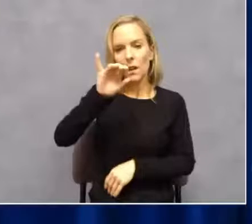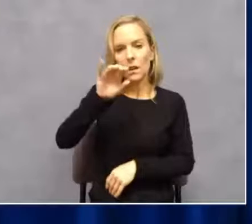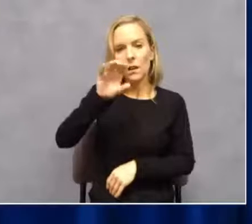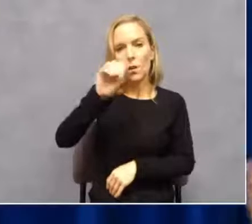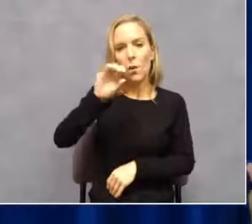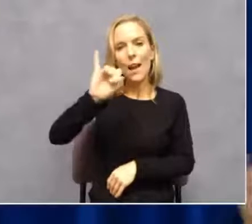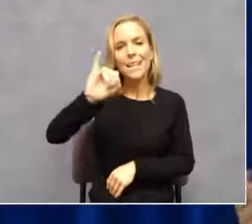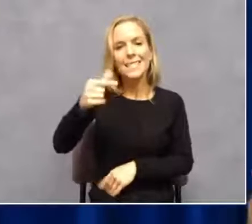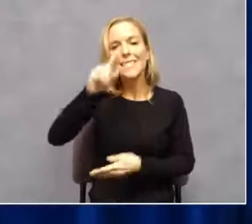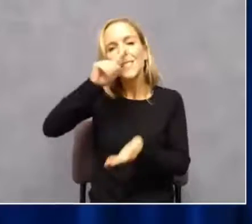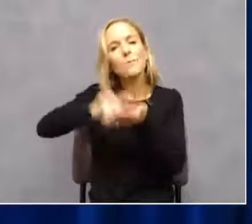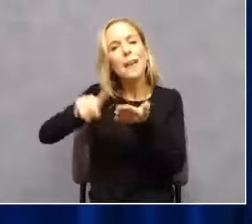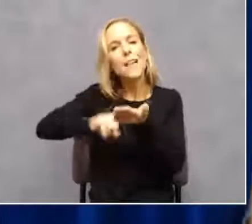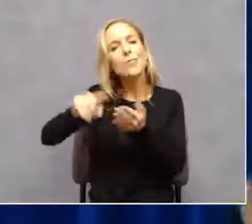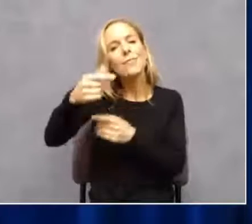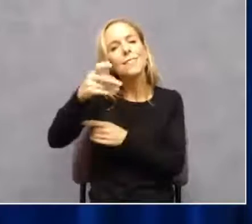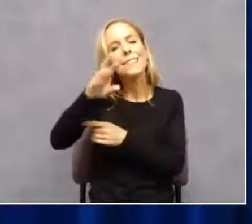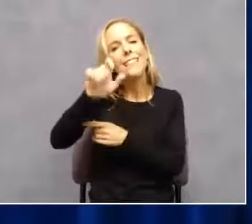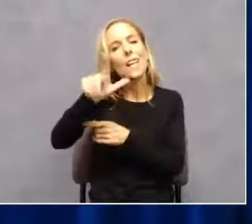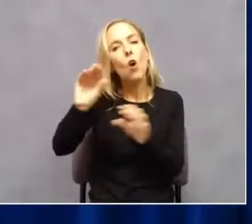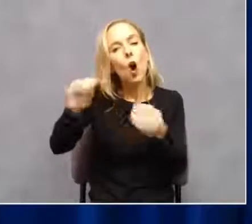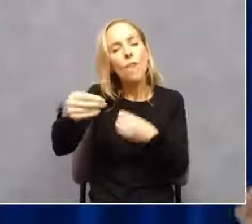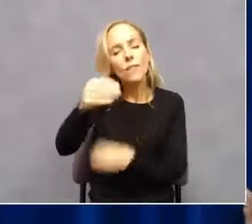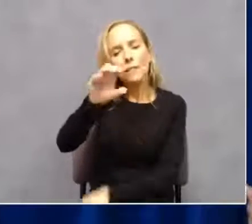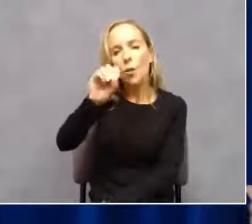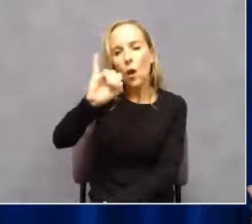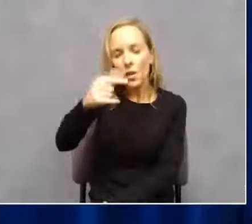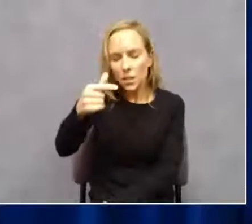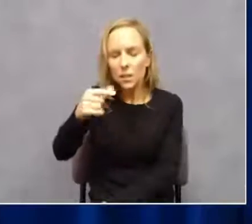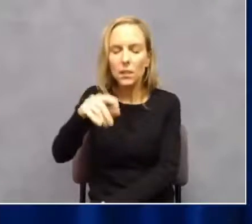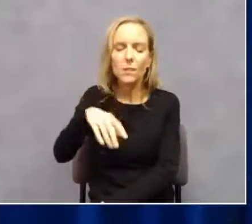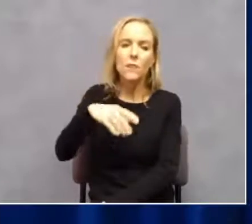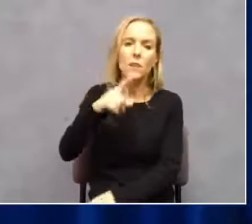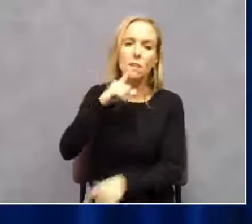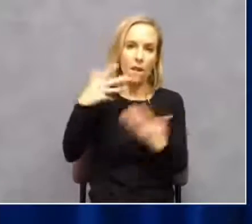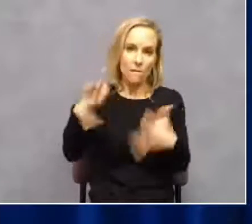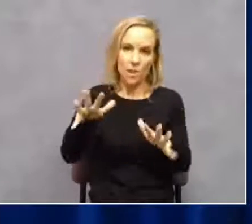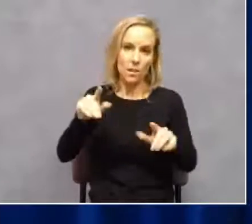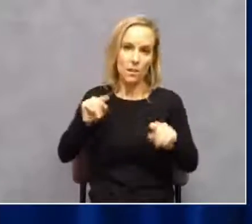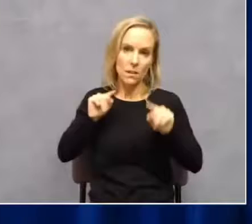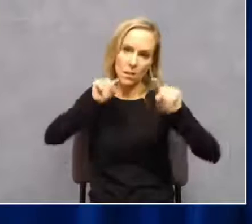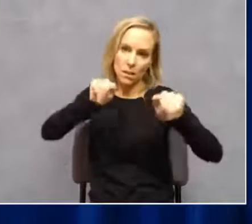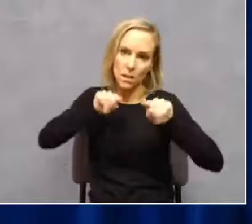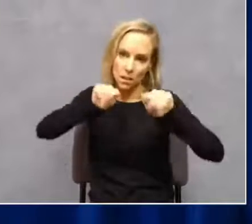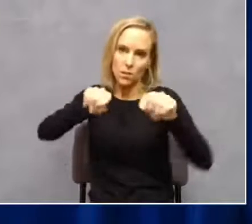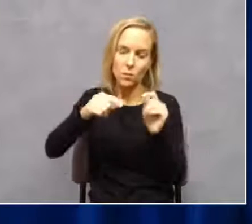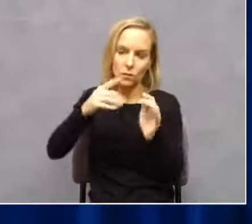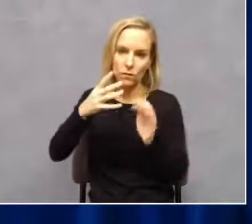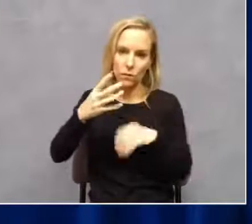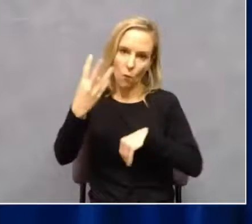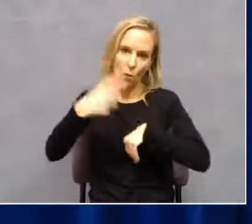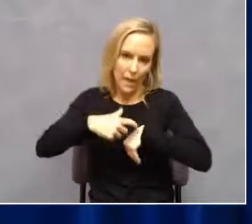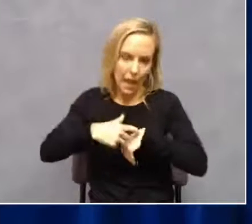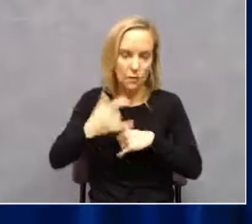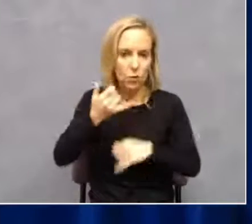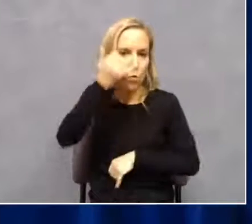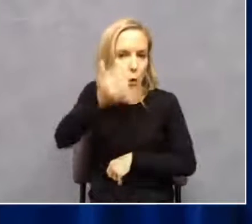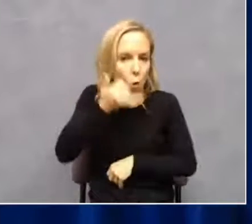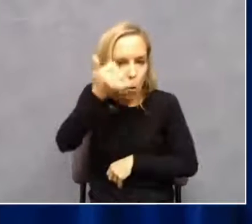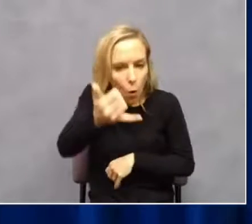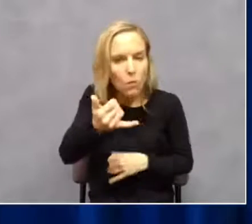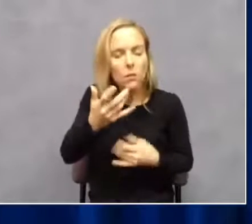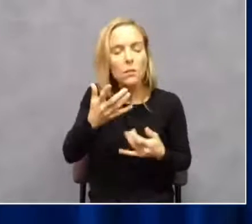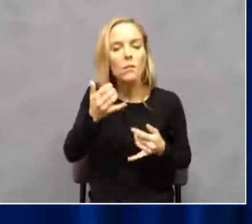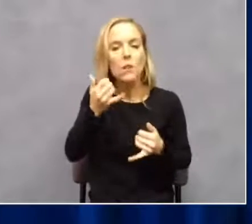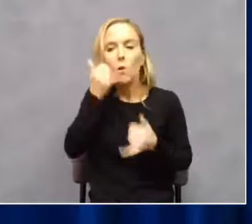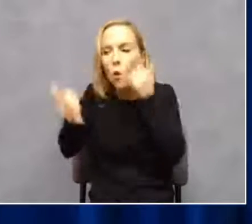in and done infection control surveys and consulted with them 4 times. They're always on the phone with our